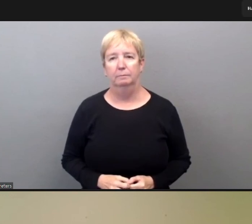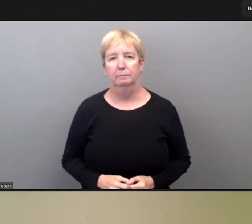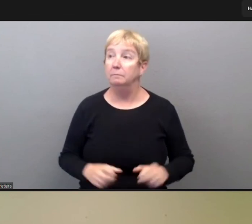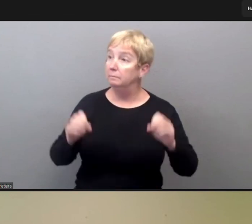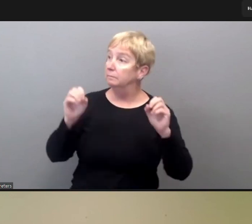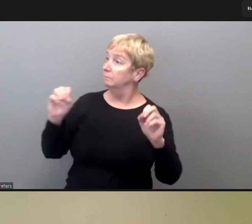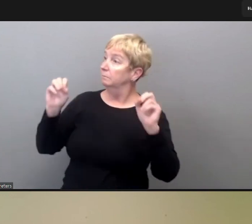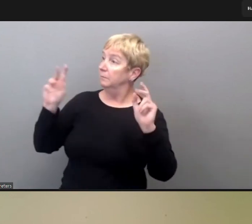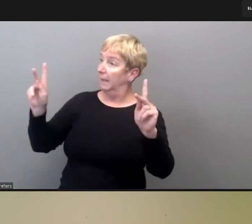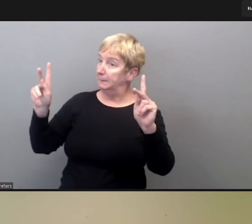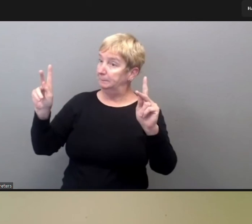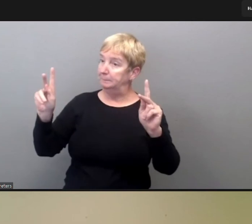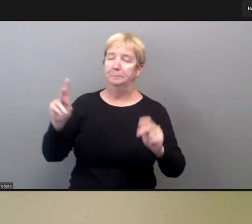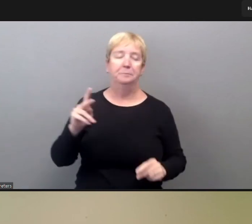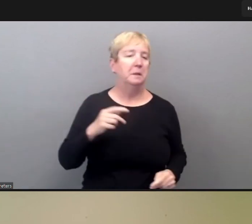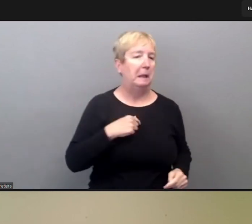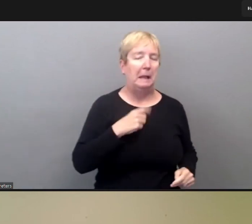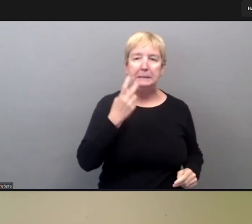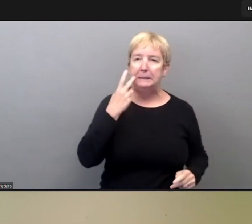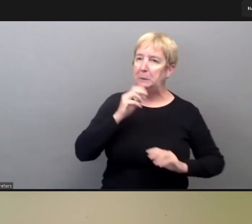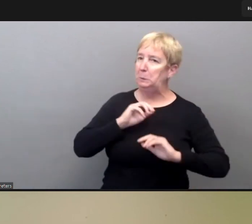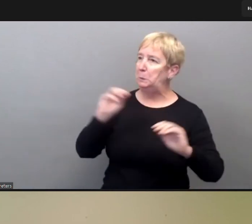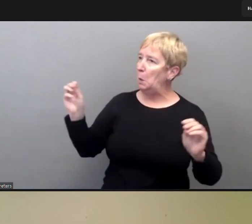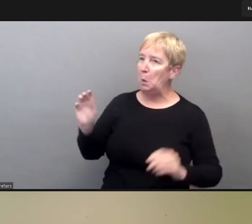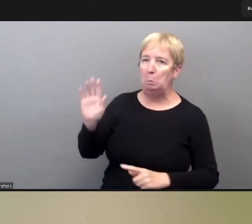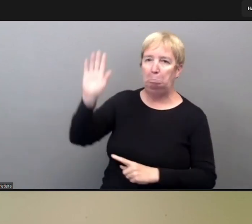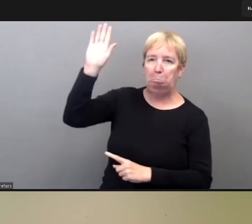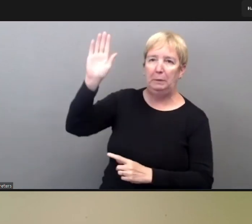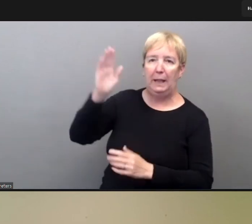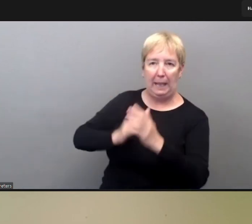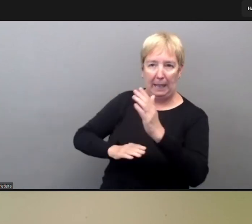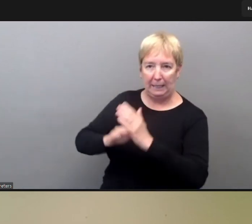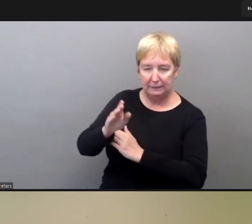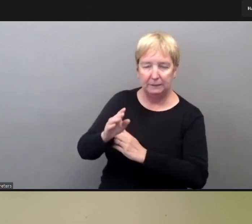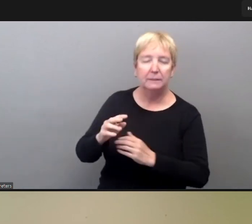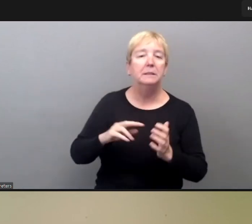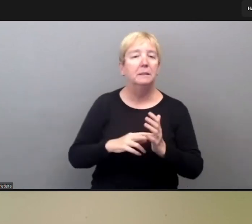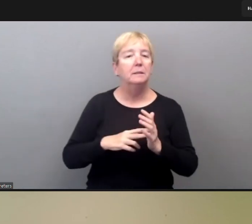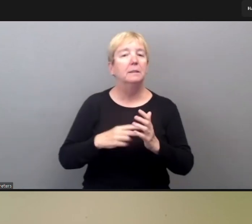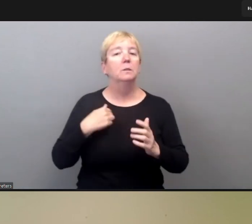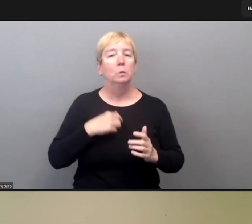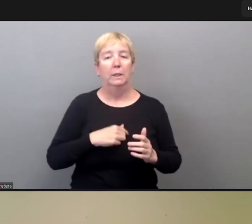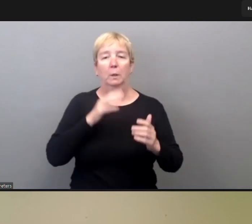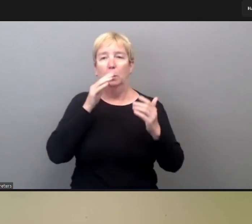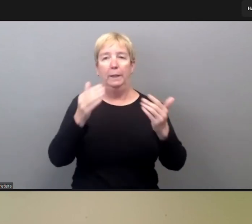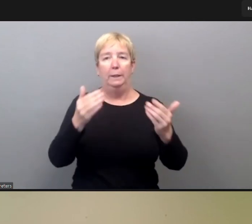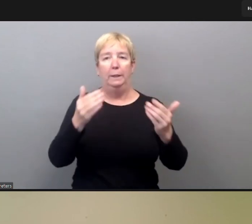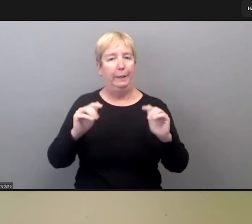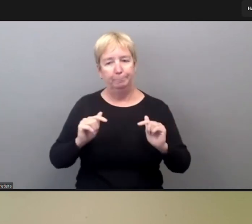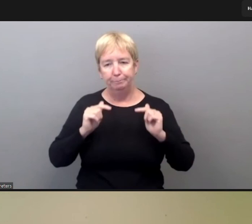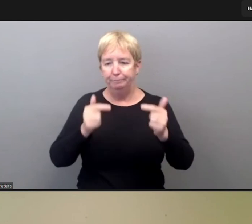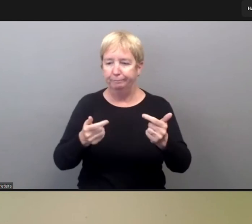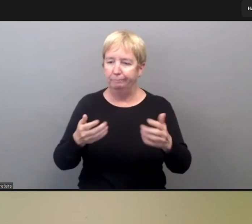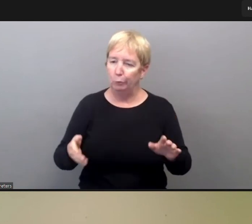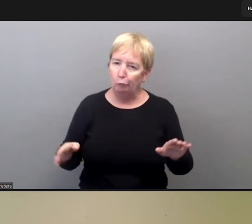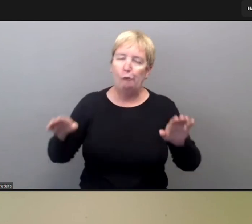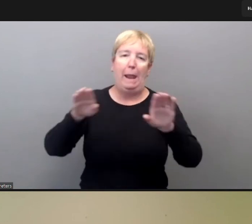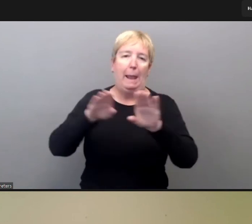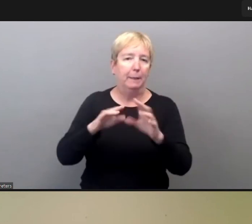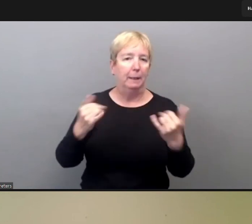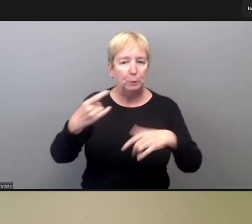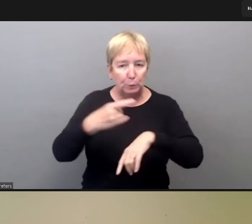Okay, all right. I don't see anybody else's hands, so I think we will wrap it up for today. But thank you